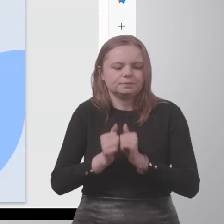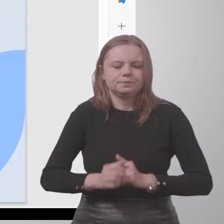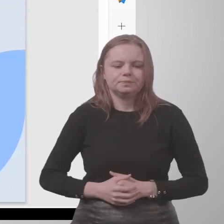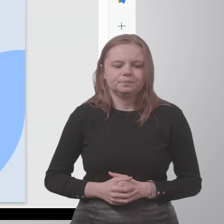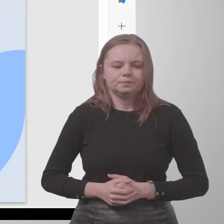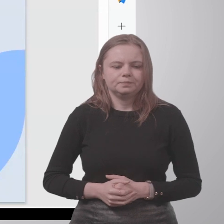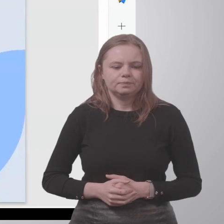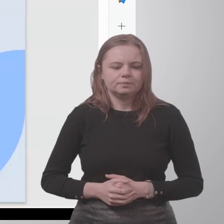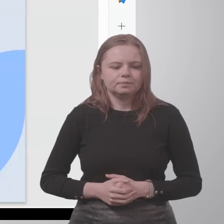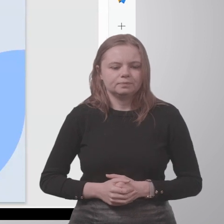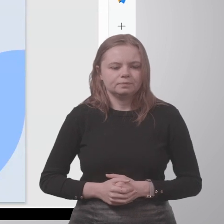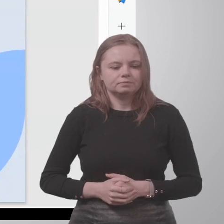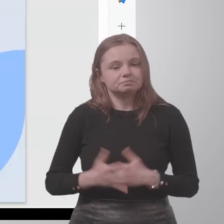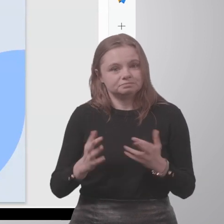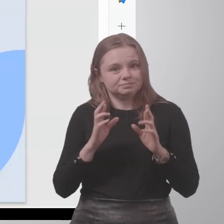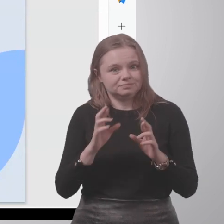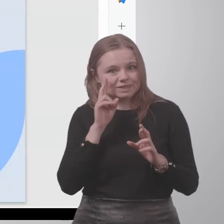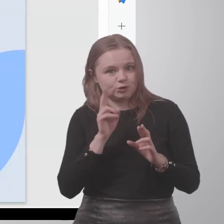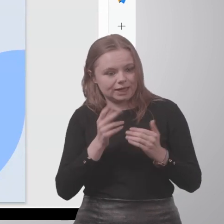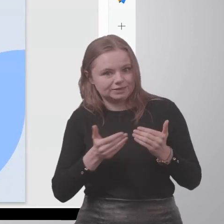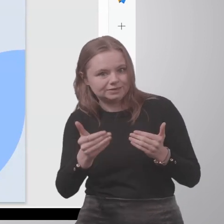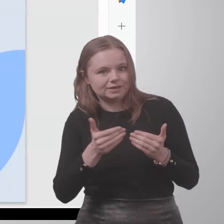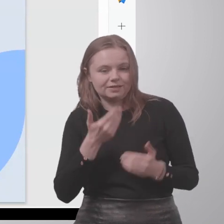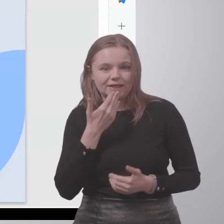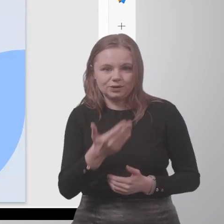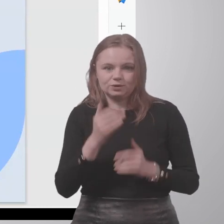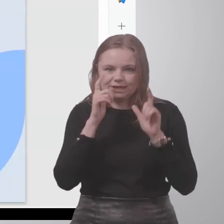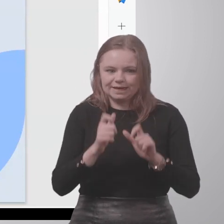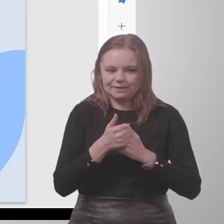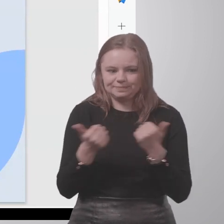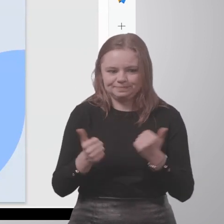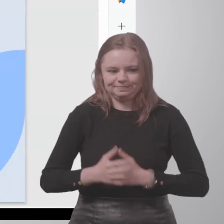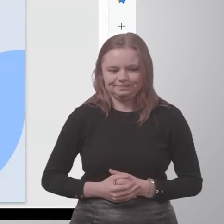immensely grateful. So thank you so much. And with some luck, we'll see you